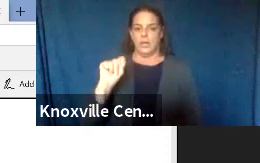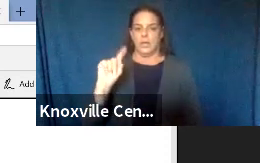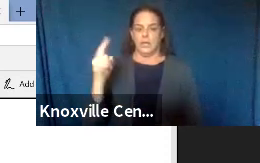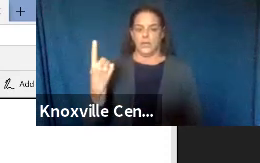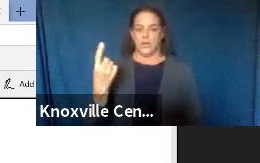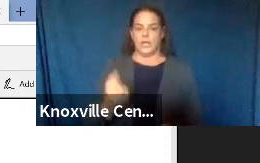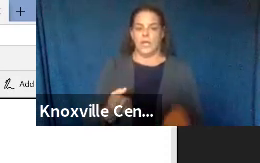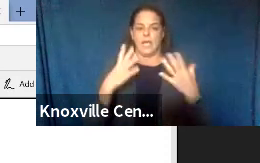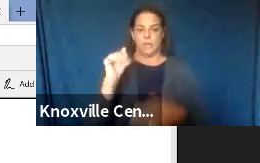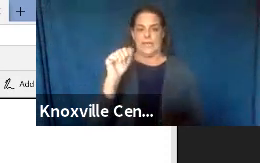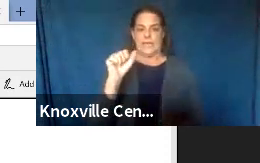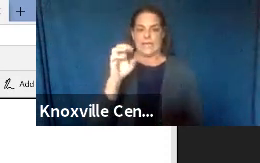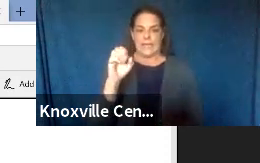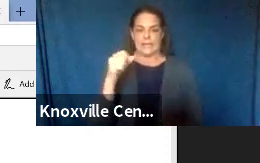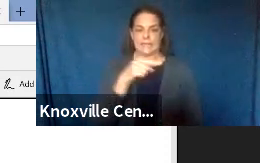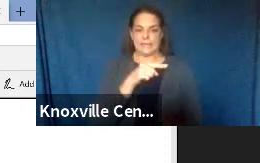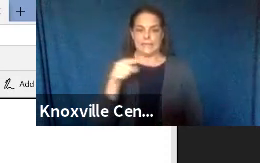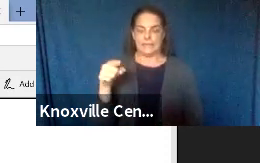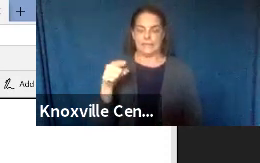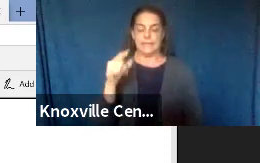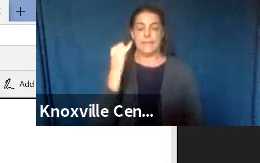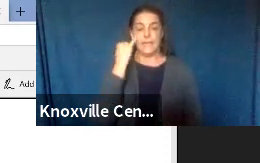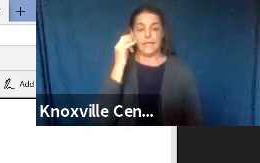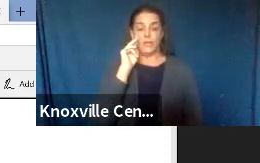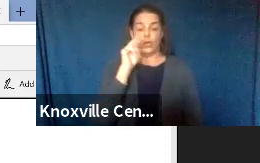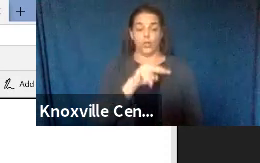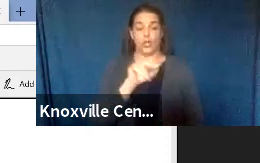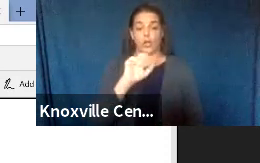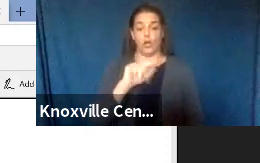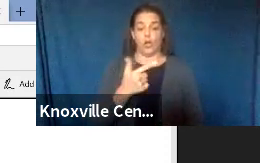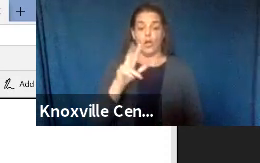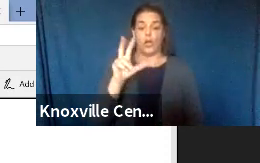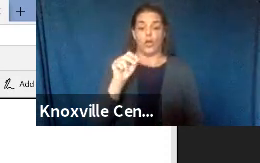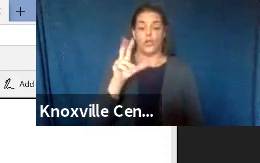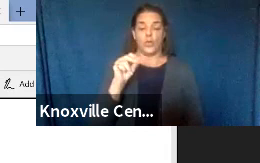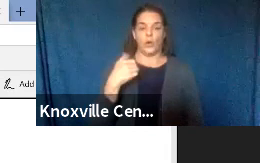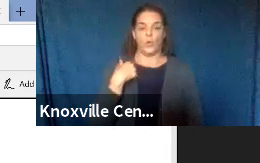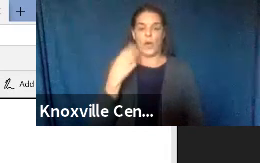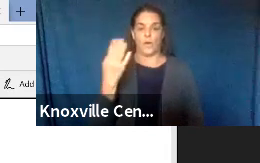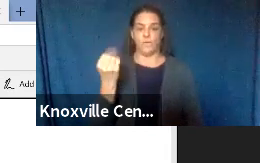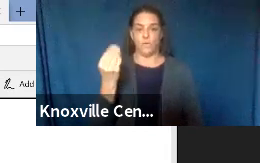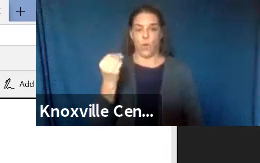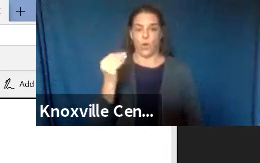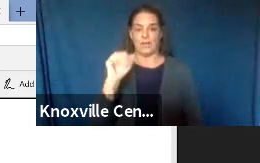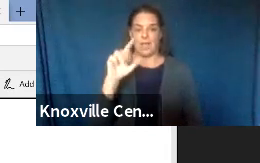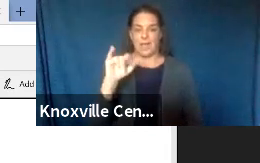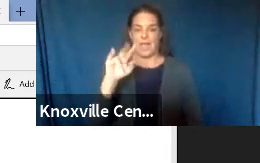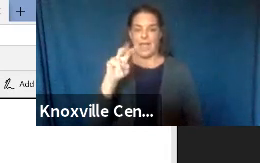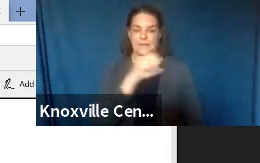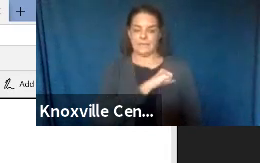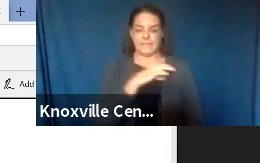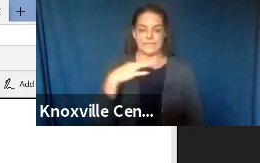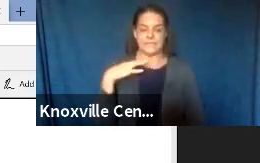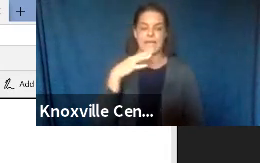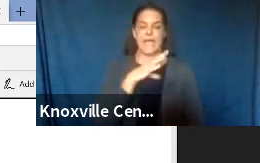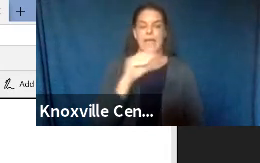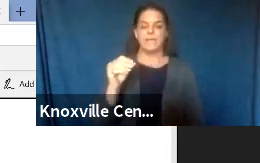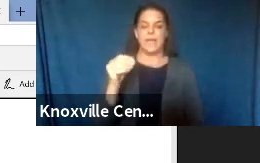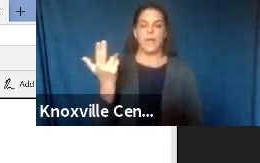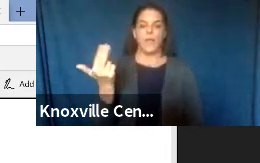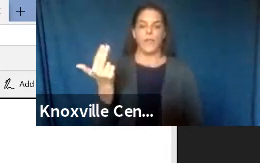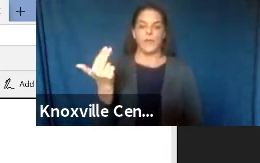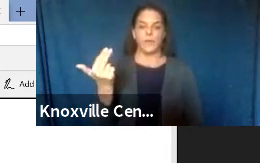how many cases we have. Like if you look at August 30th, we had 14 active staff and